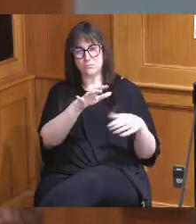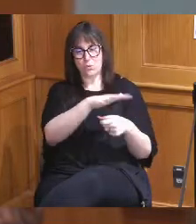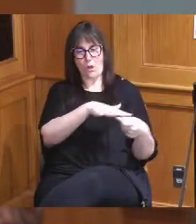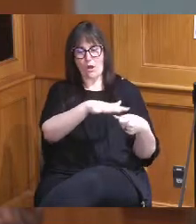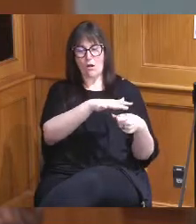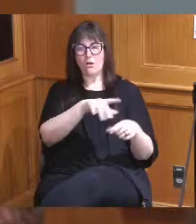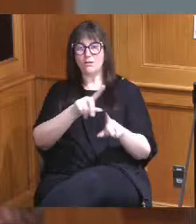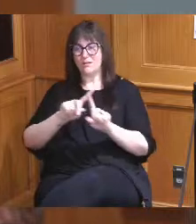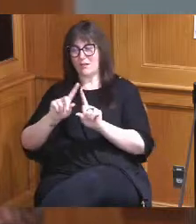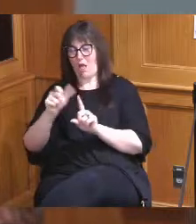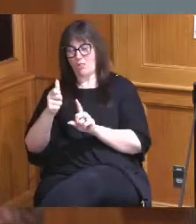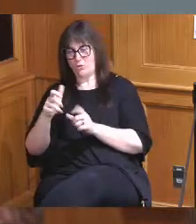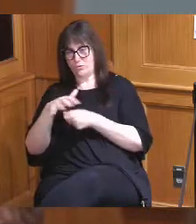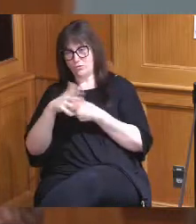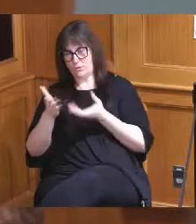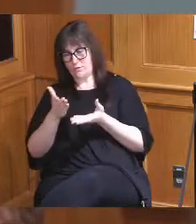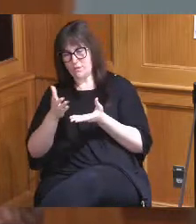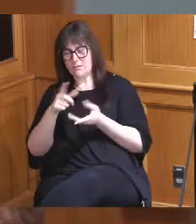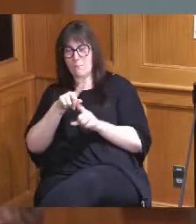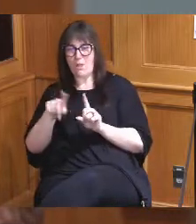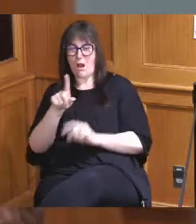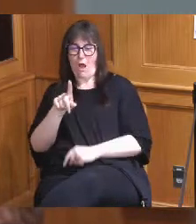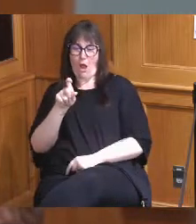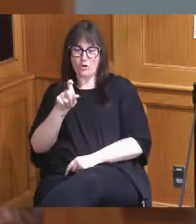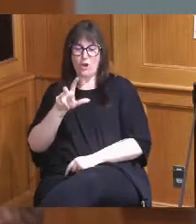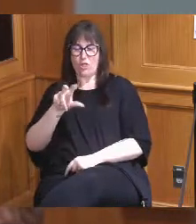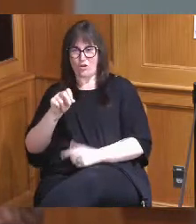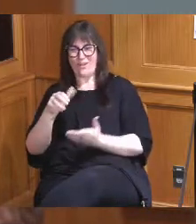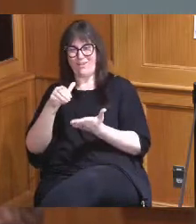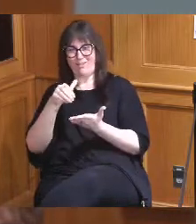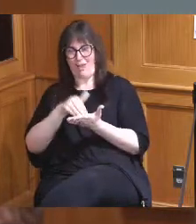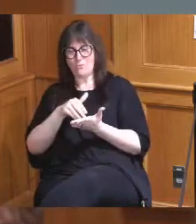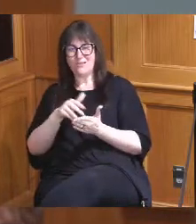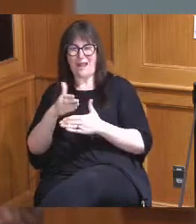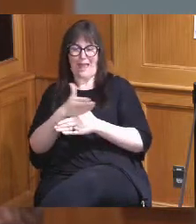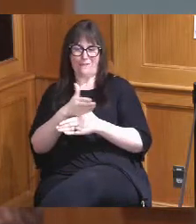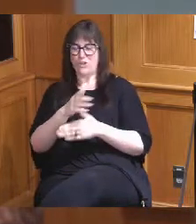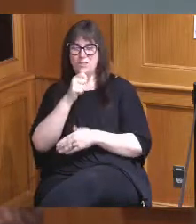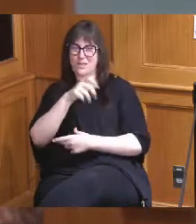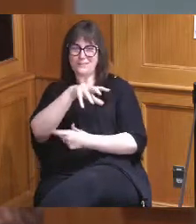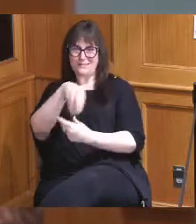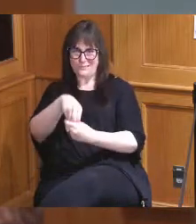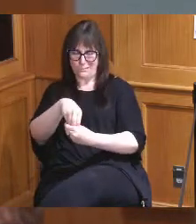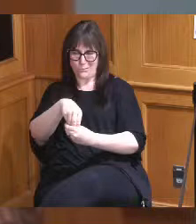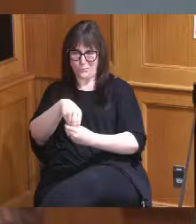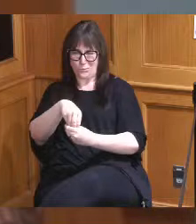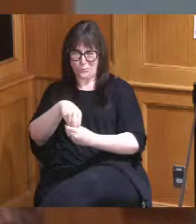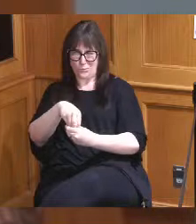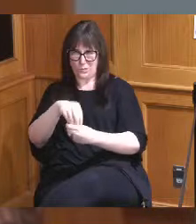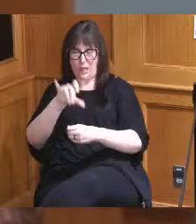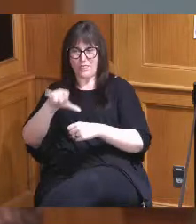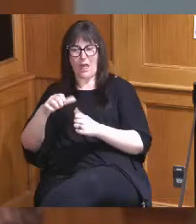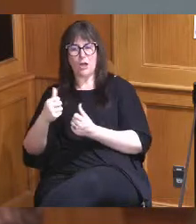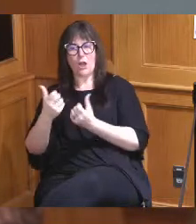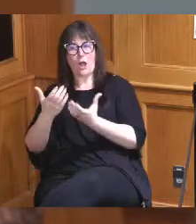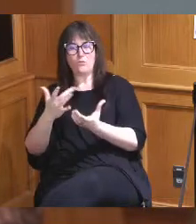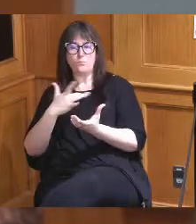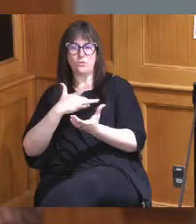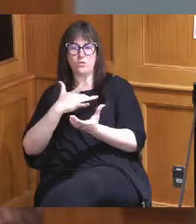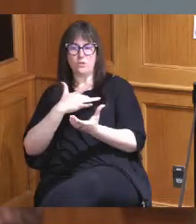is the 130,000 average does not include the contributions to